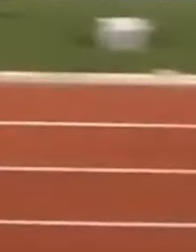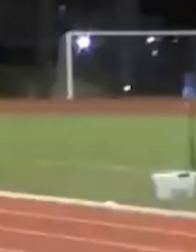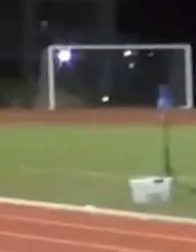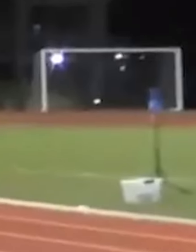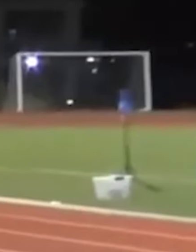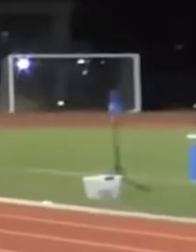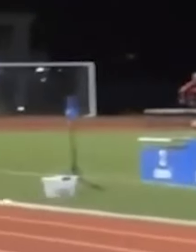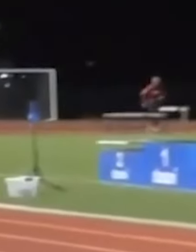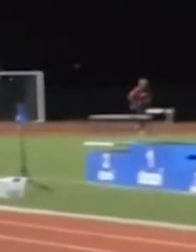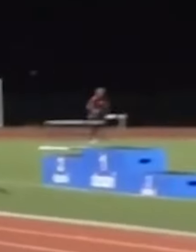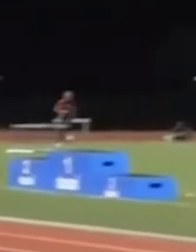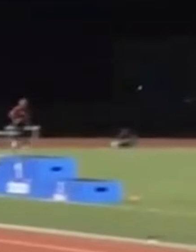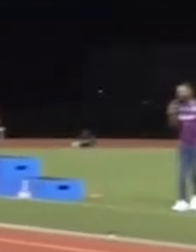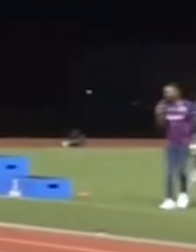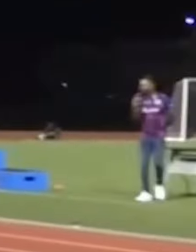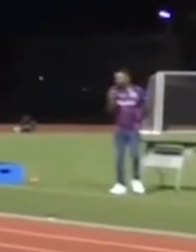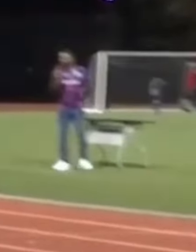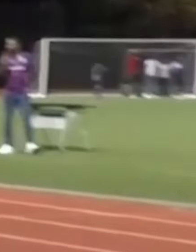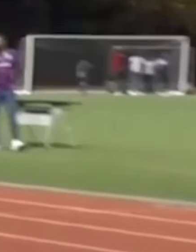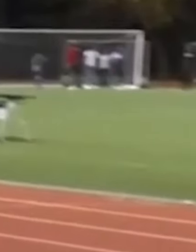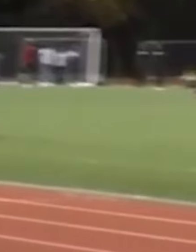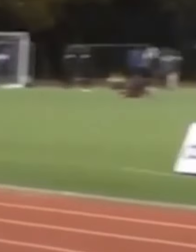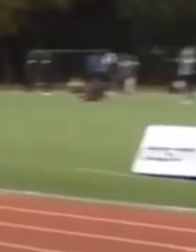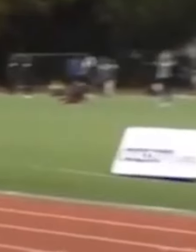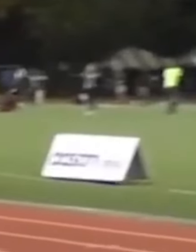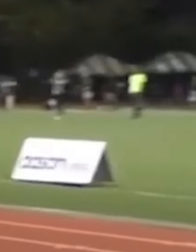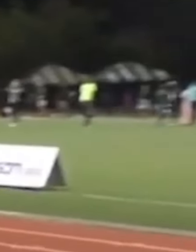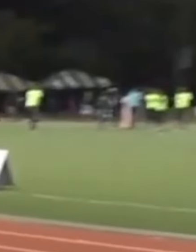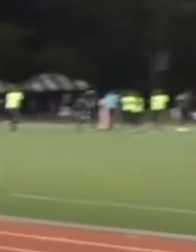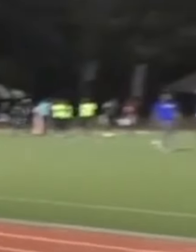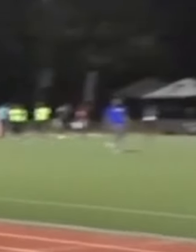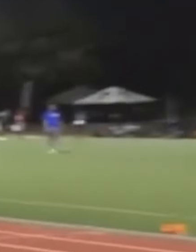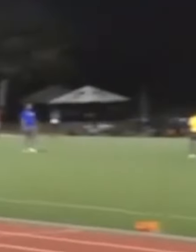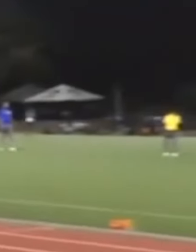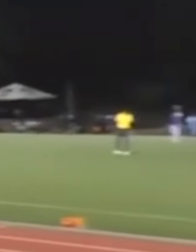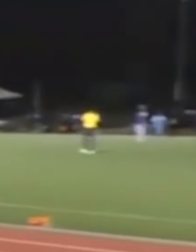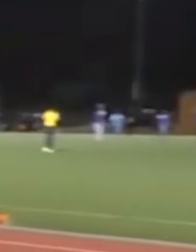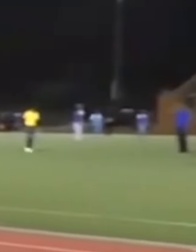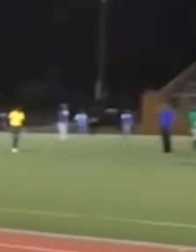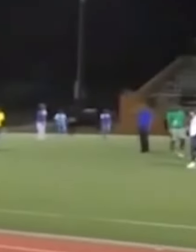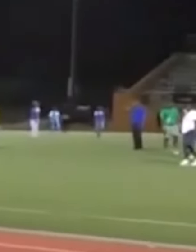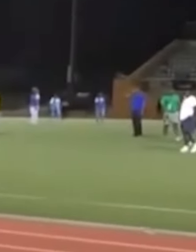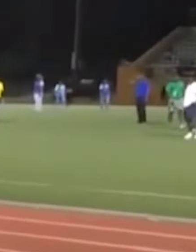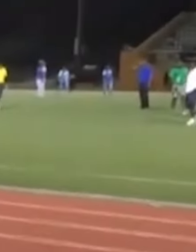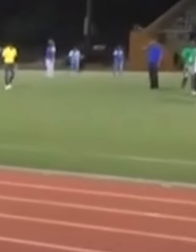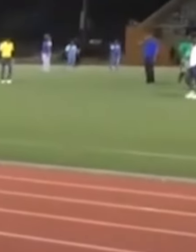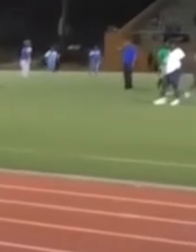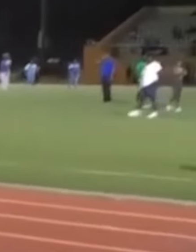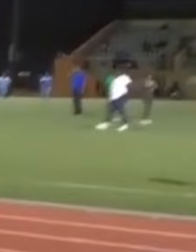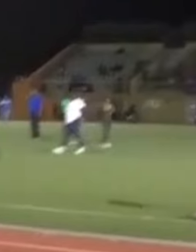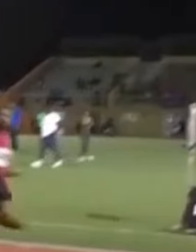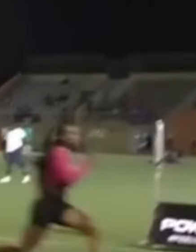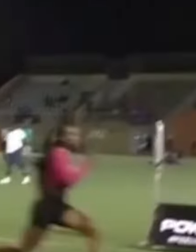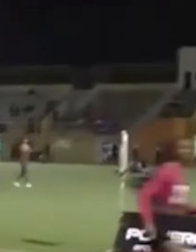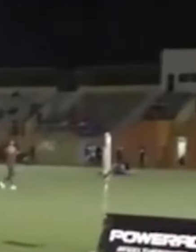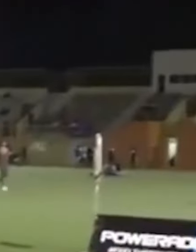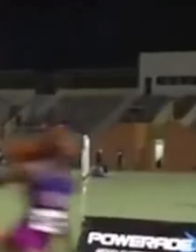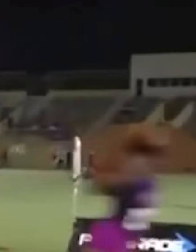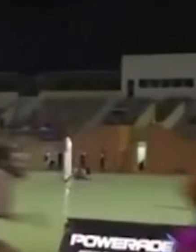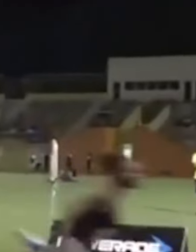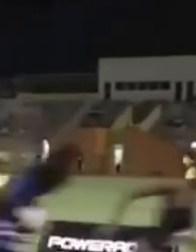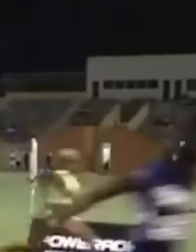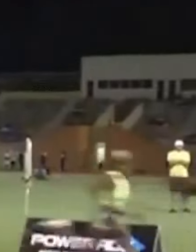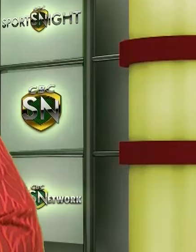competed at the Tokyo 2020 Olympics, where she exited the 100 meters in the first round. She joins on the track and